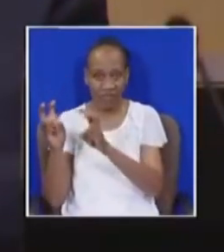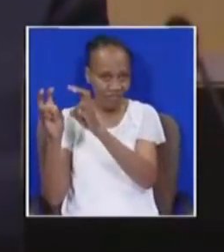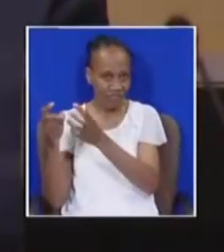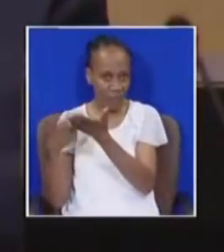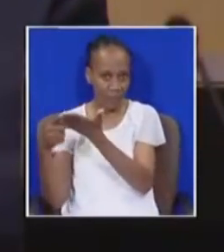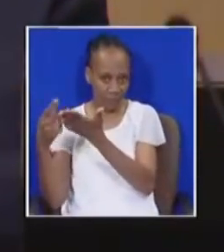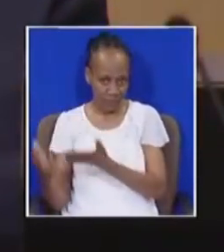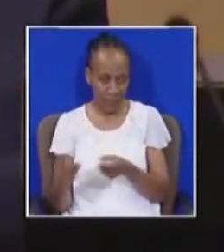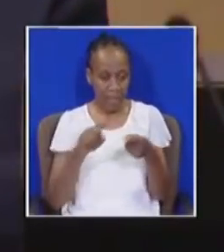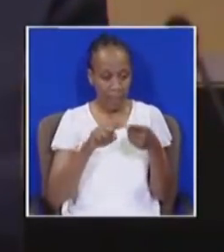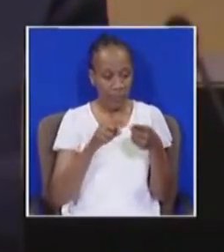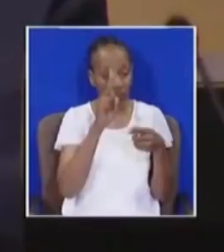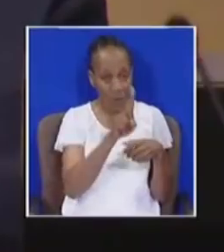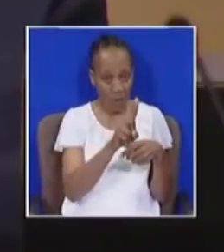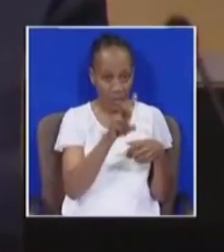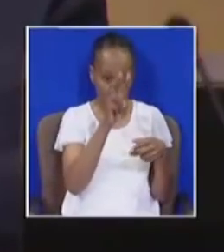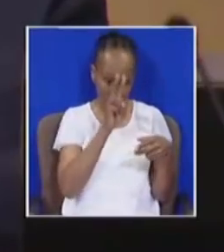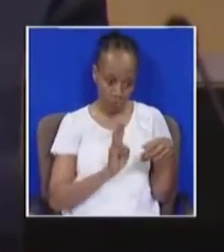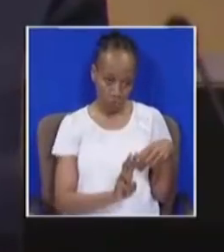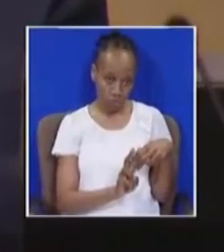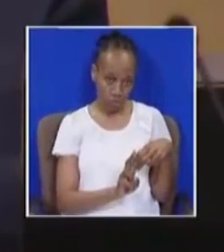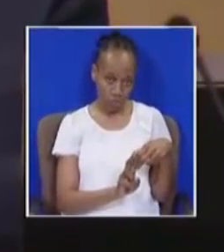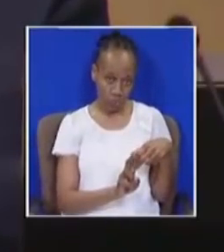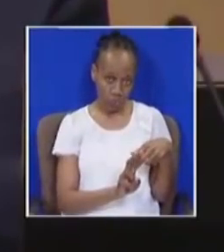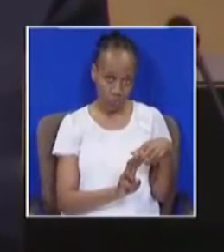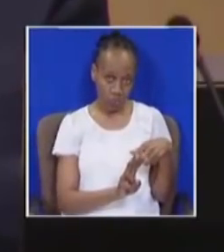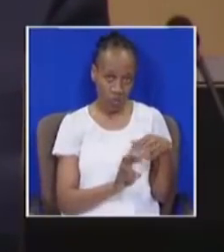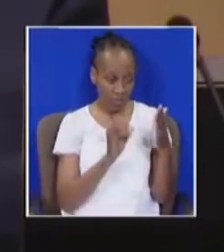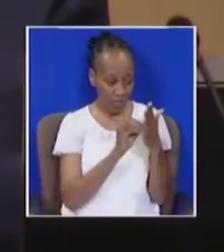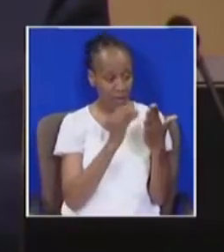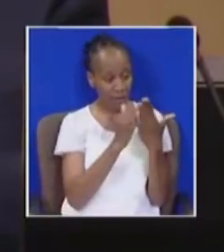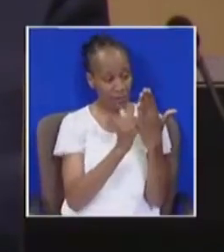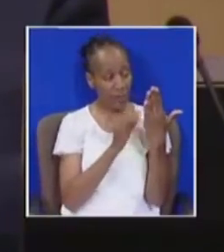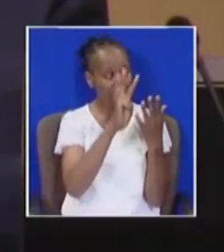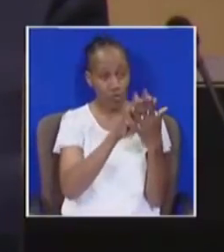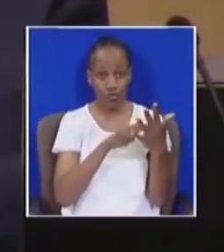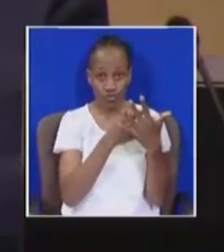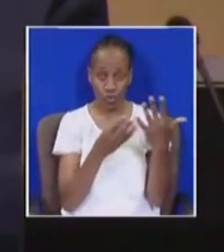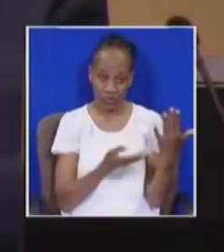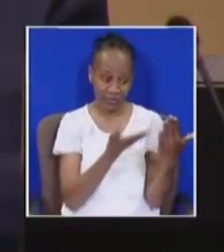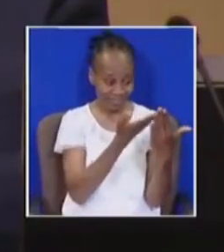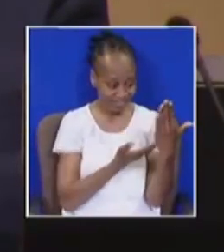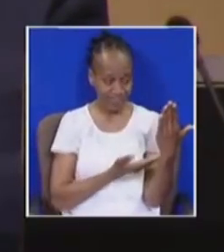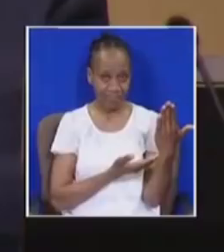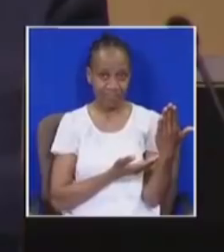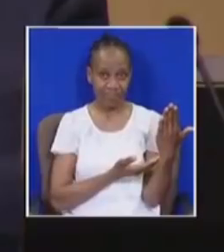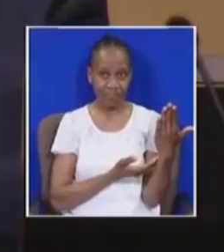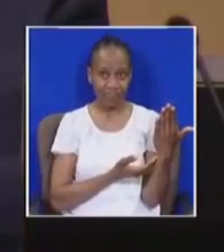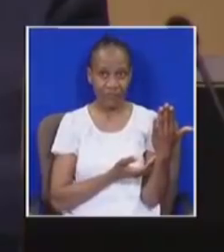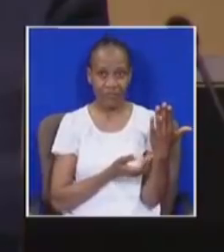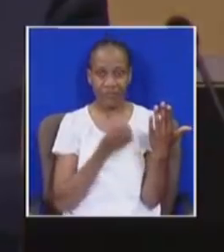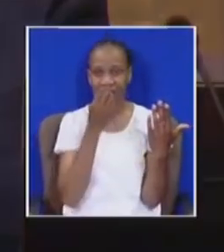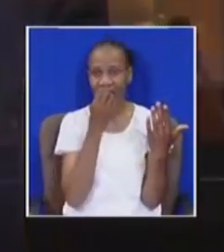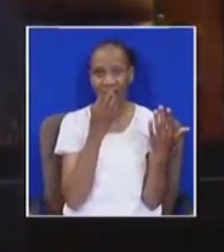Point 1 and 2, as articulated in those rules, talks about